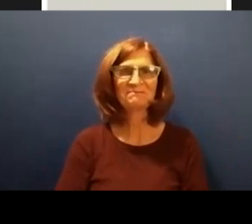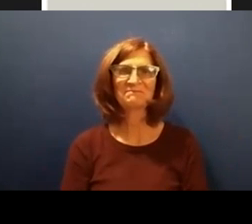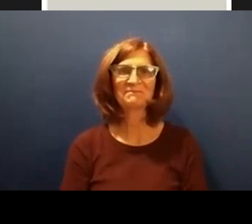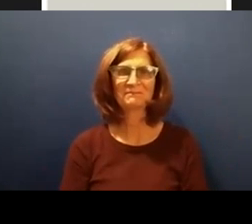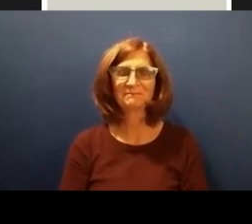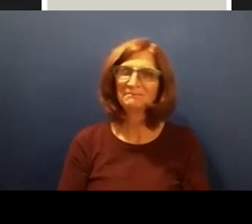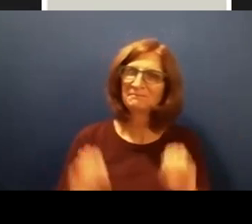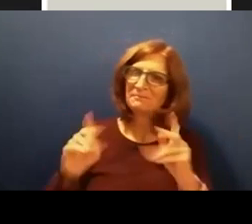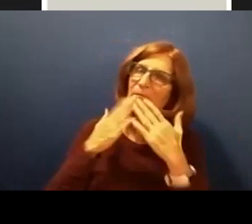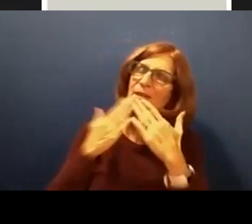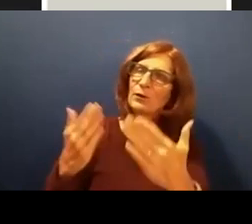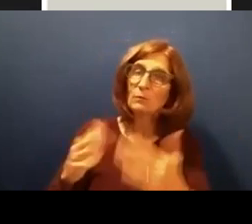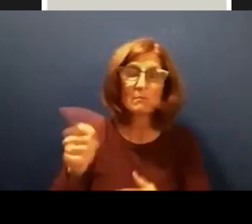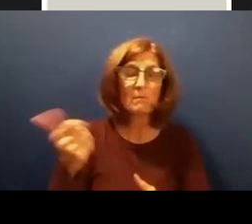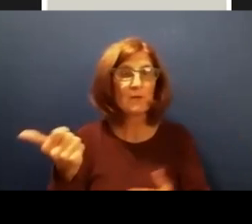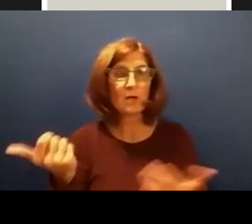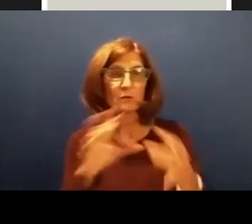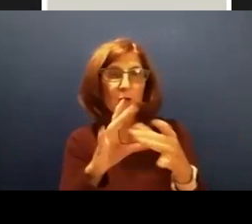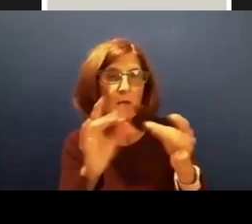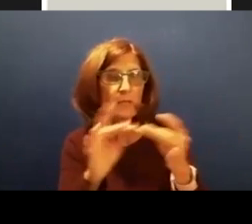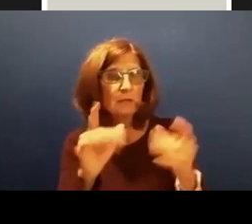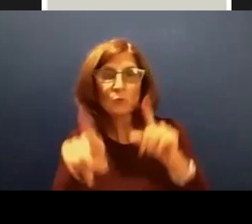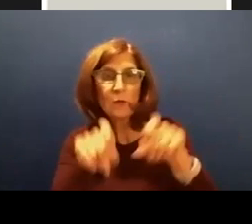Thank you. Any other questions, thoughts, comments?